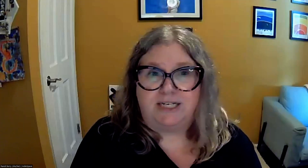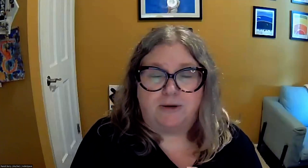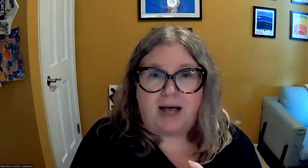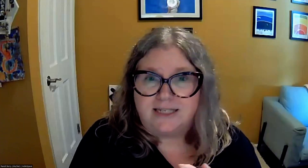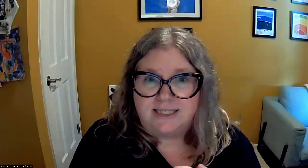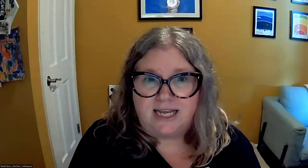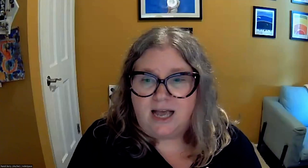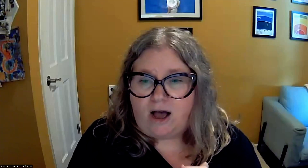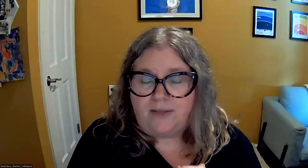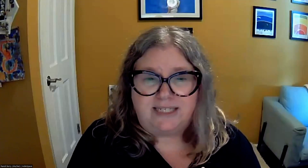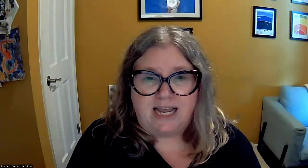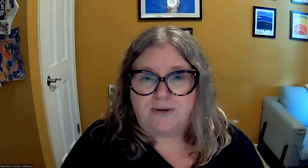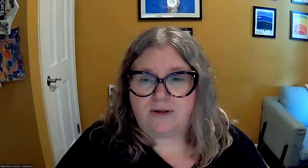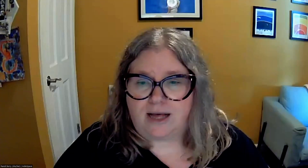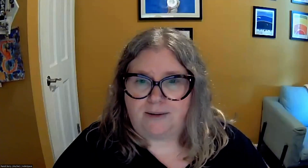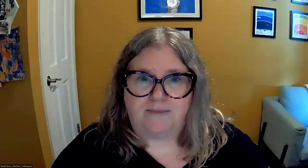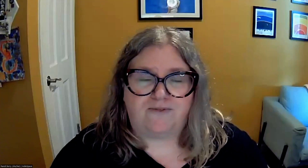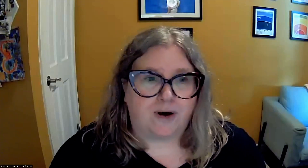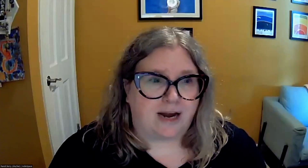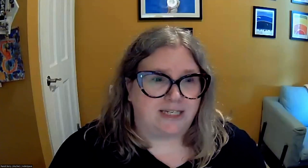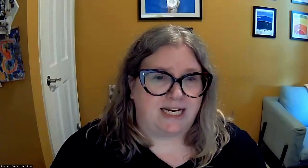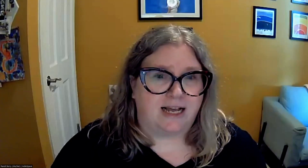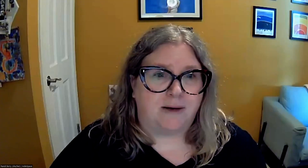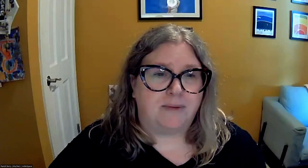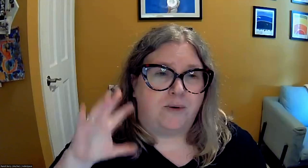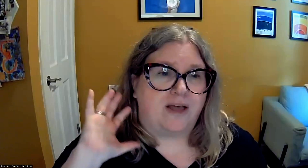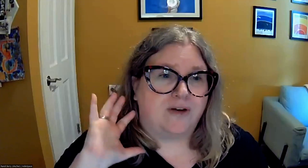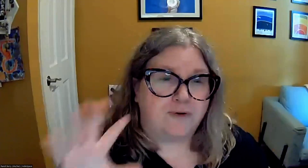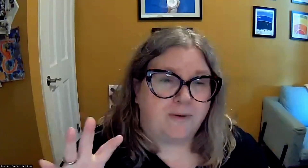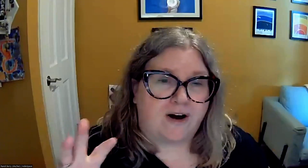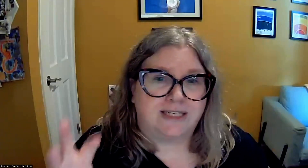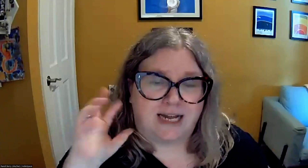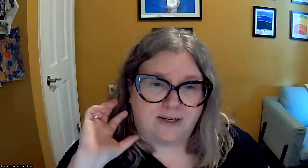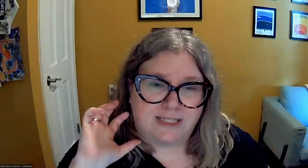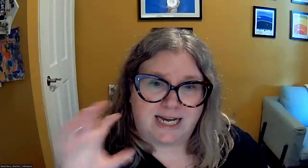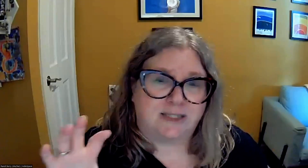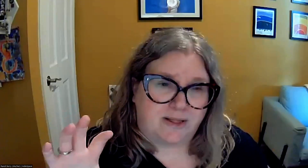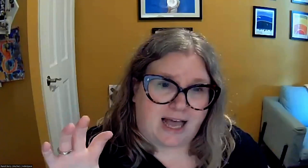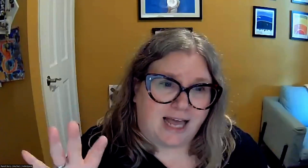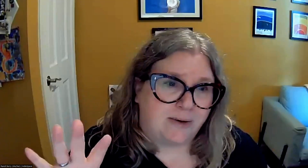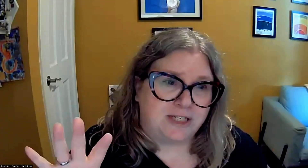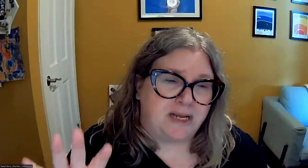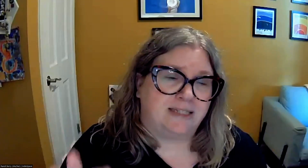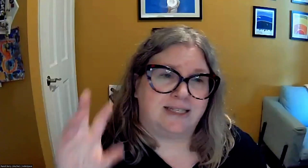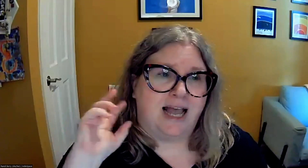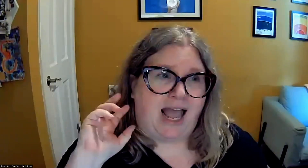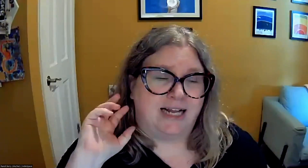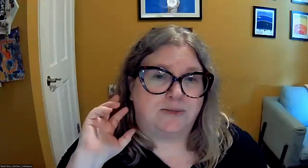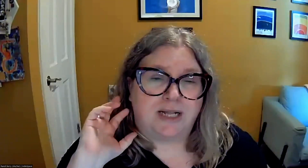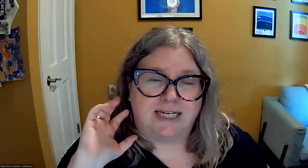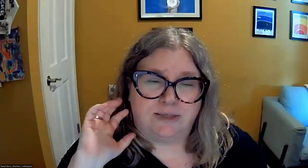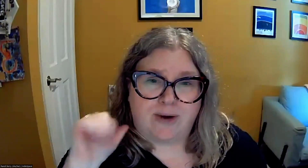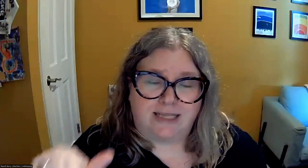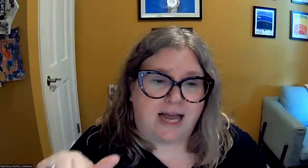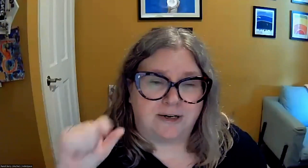there's potential policy on the table for guaranteed income, we have a group of artists that understands what that language means and